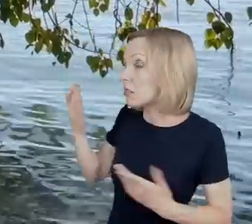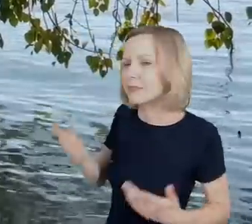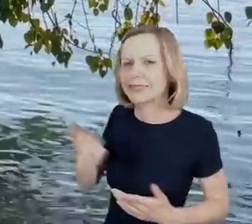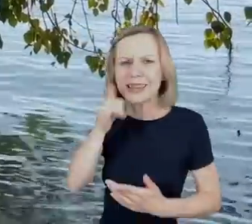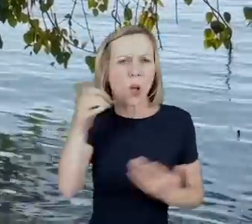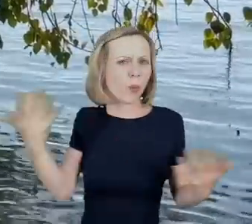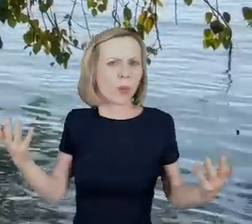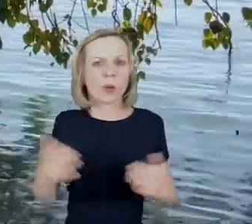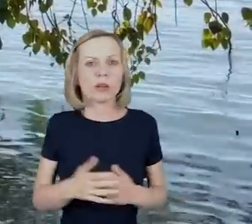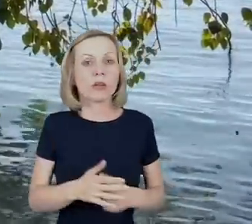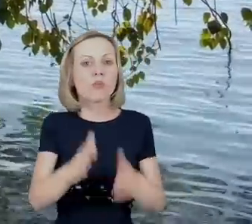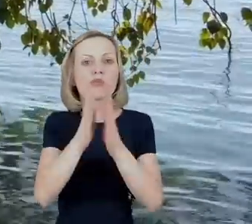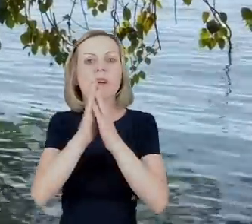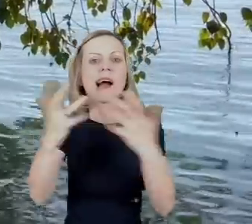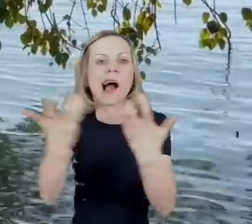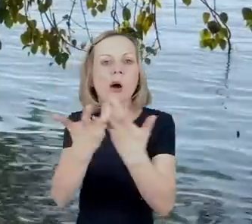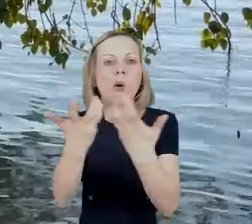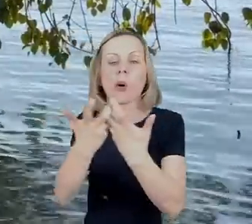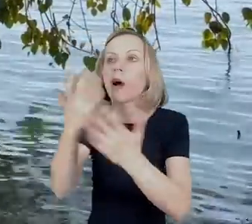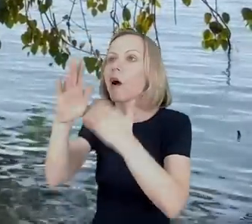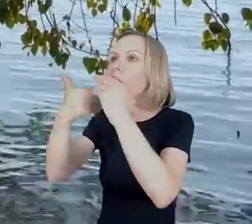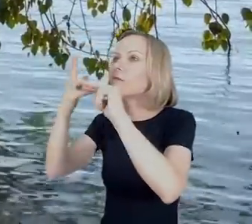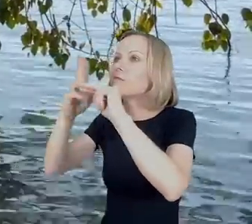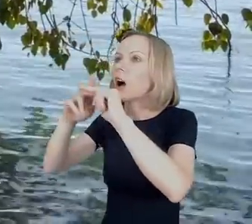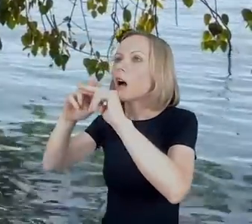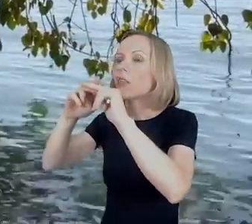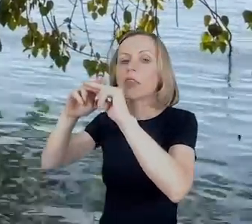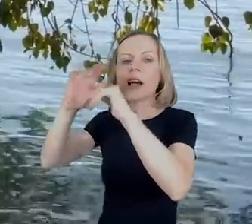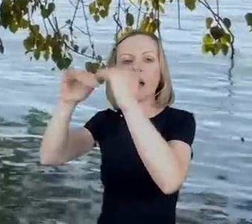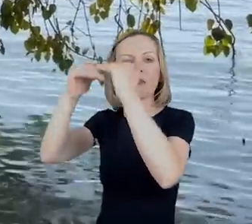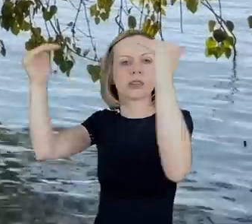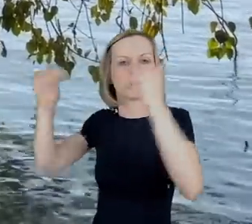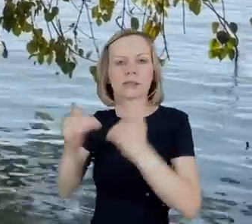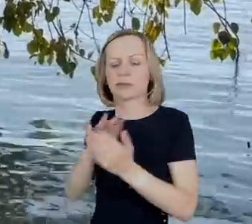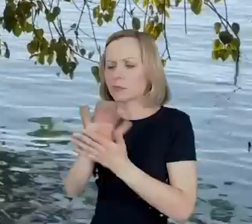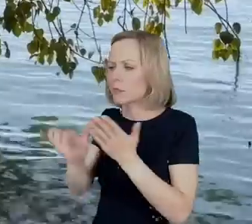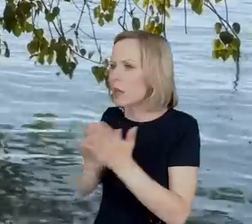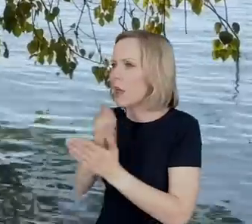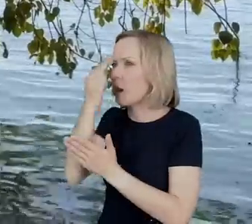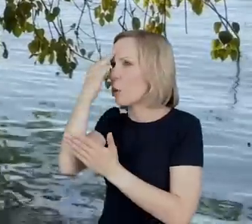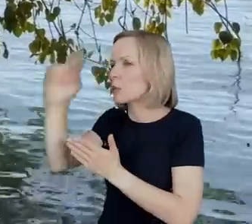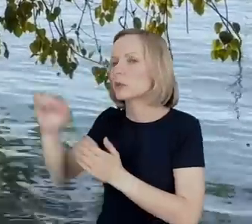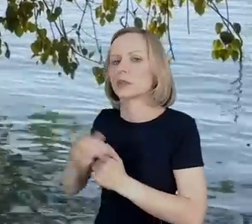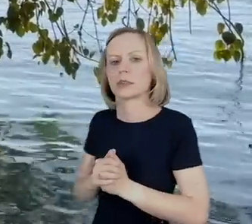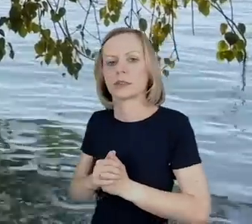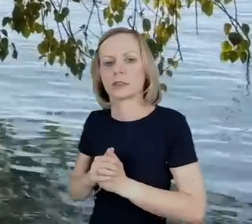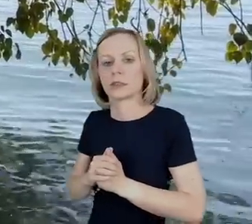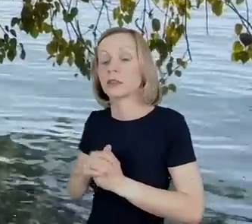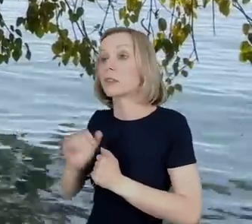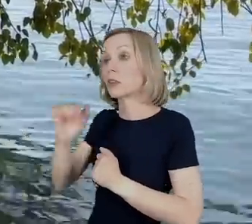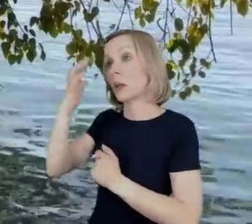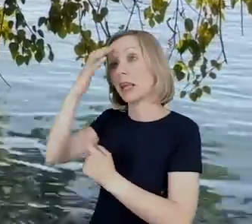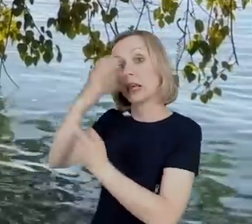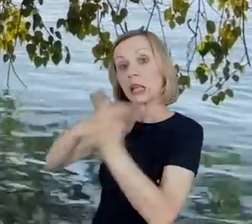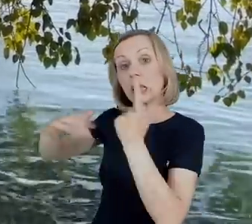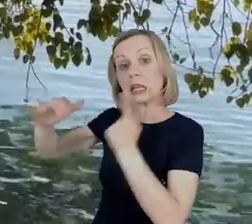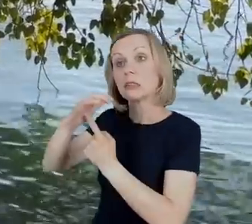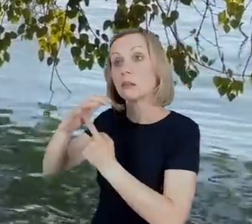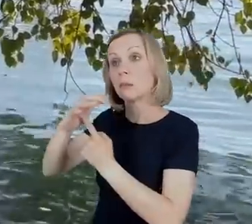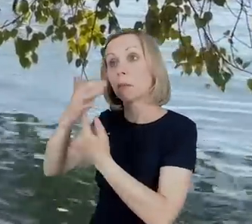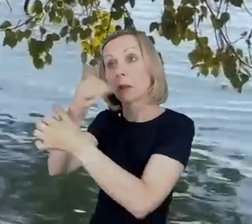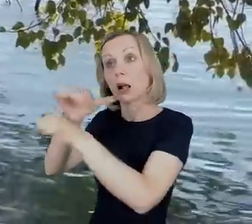way. Our Father in heaven, hallowed be your name. Your kingdom